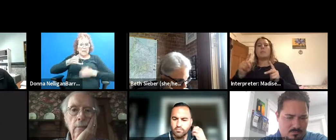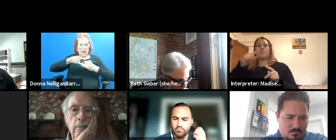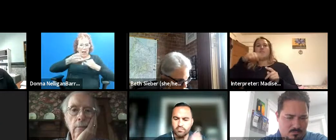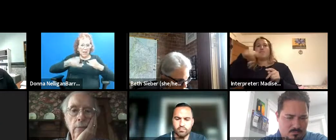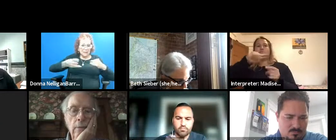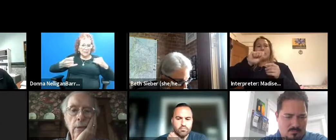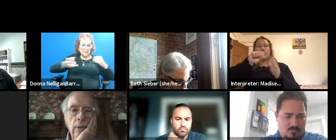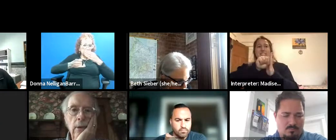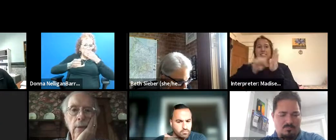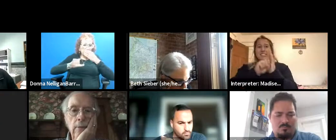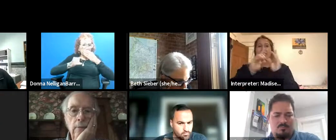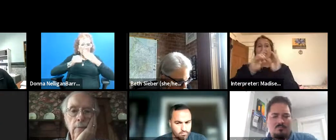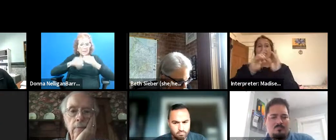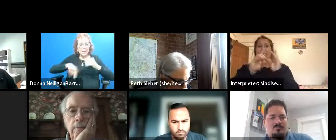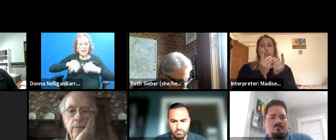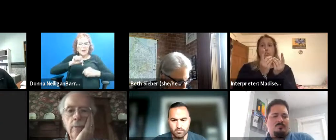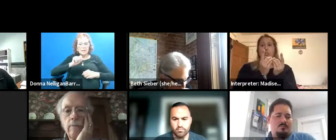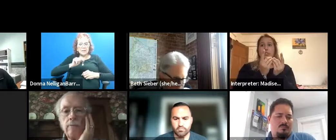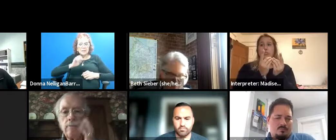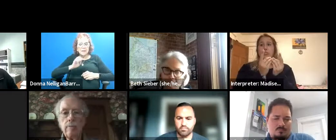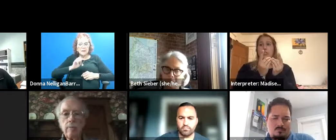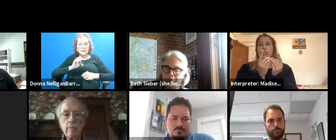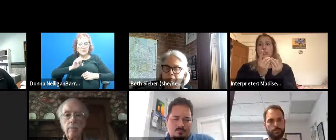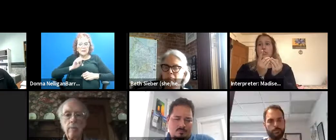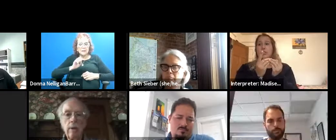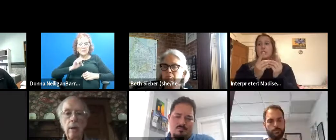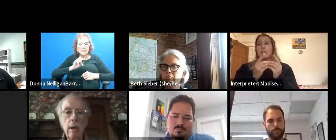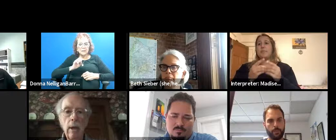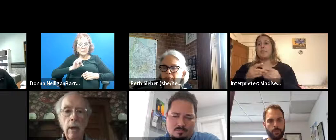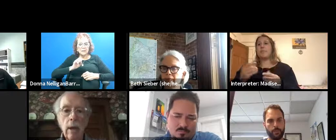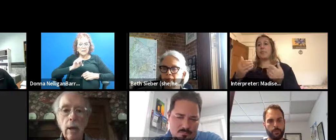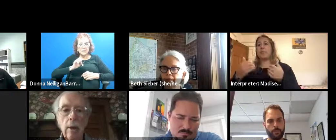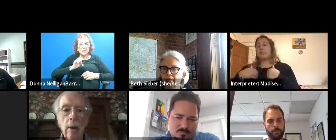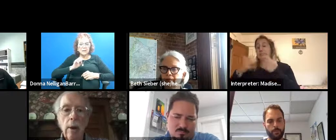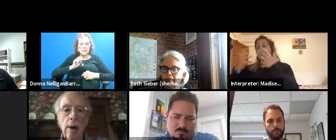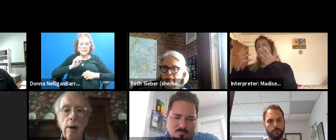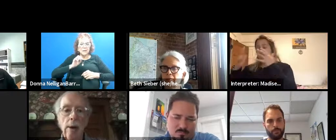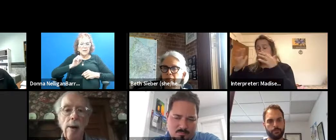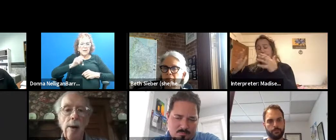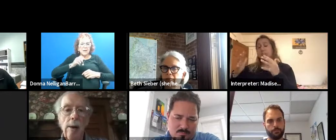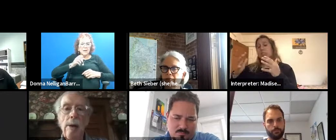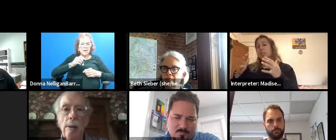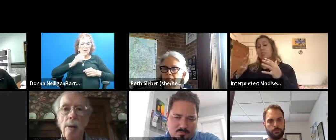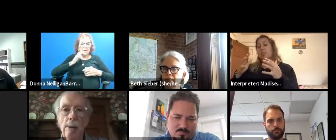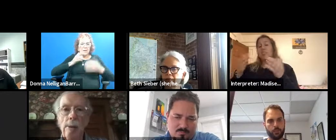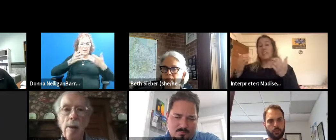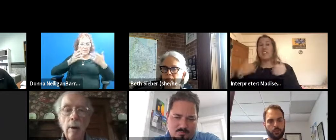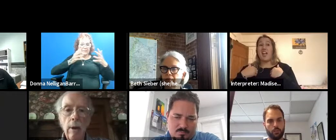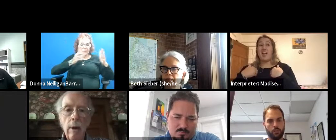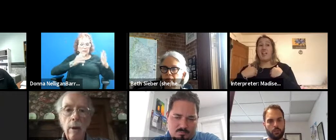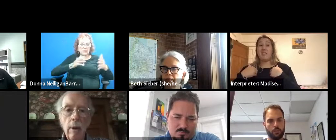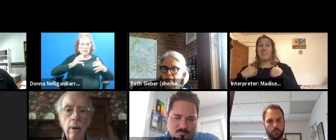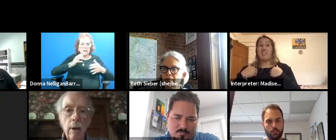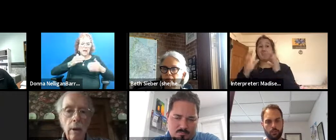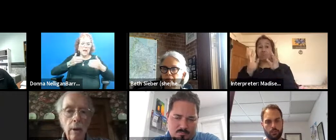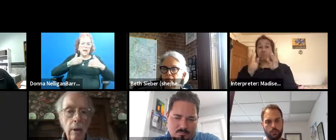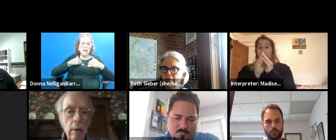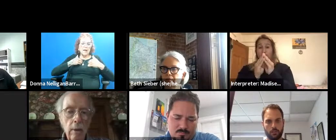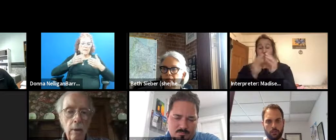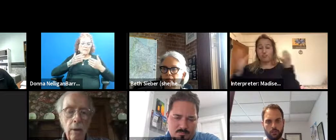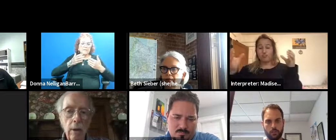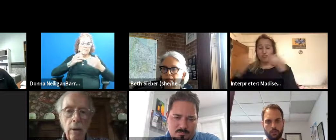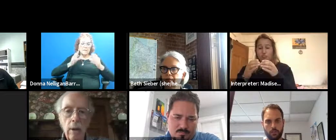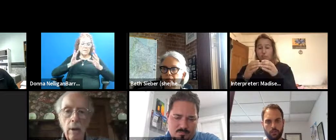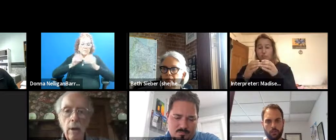level. The county legislative districts are done at the county level, and they have a committee. And the only thing that we as city